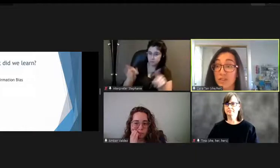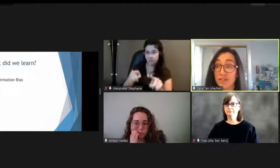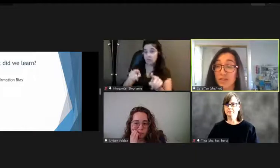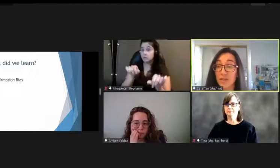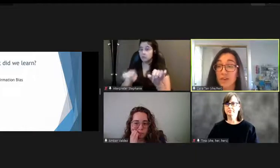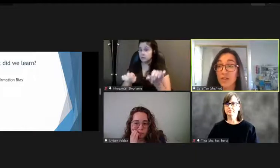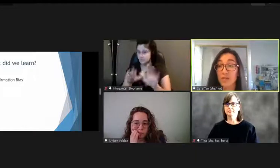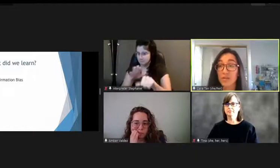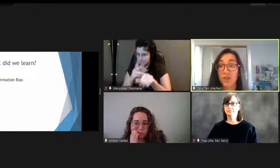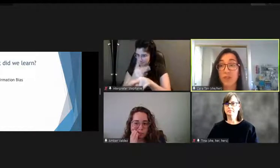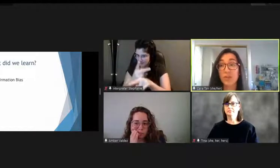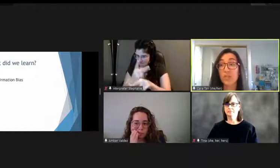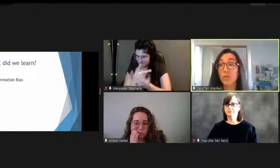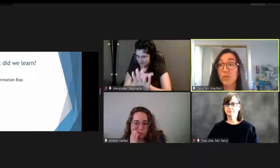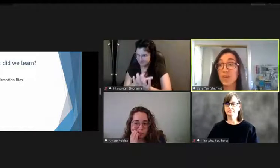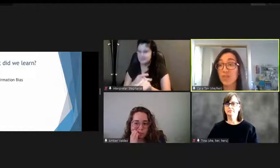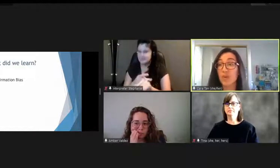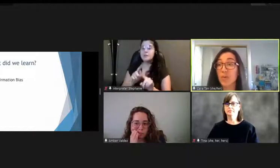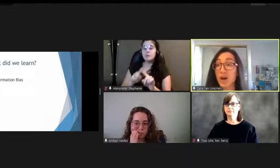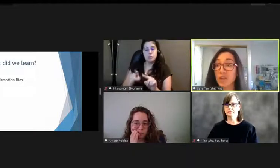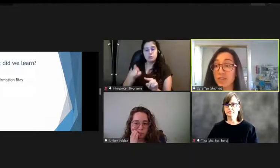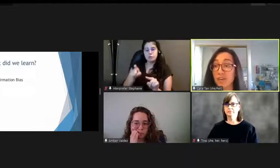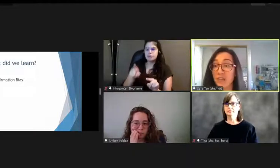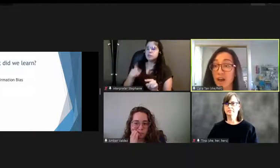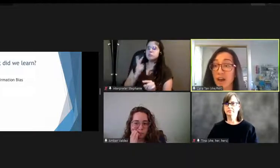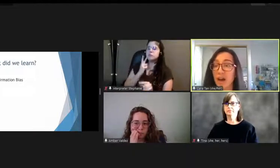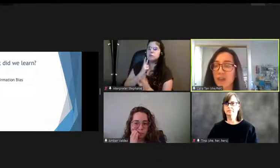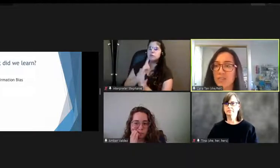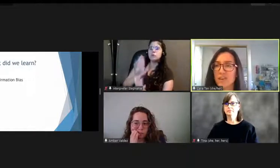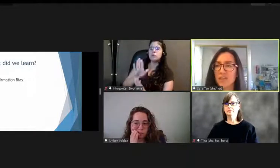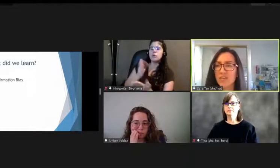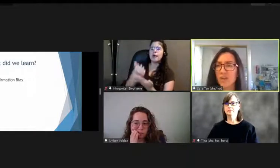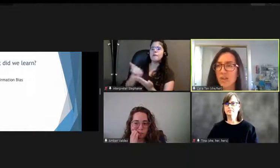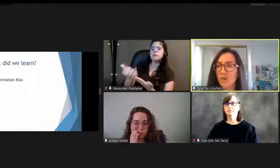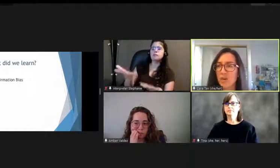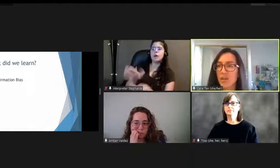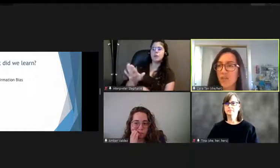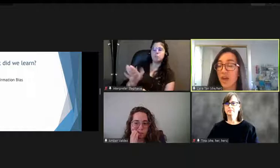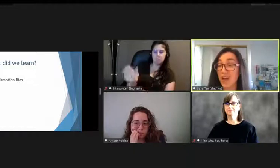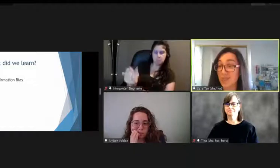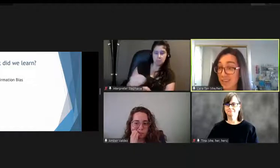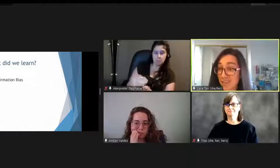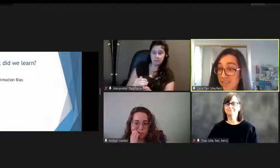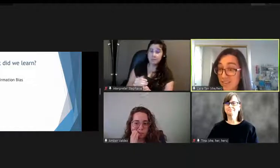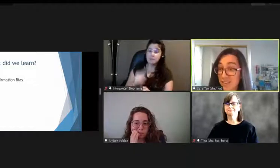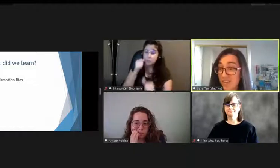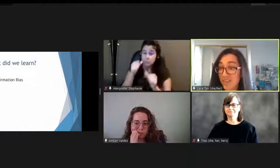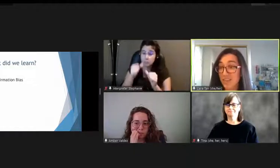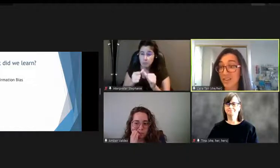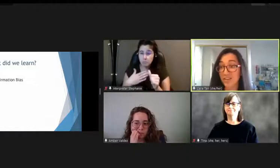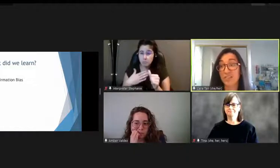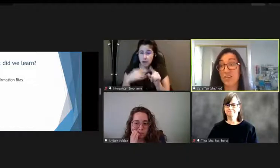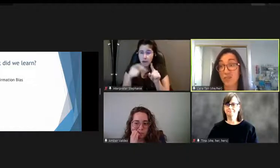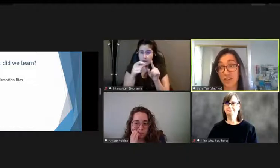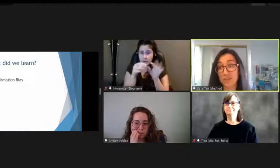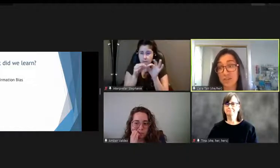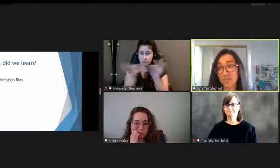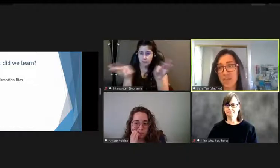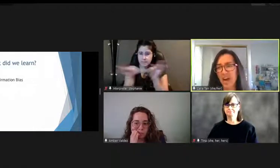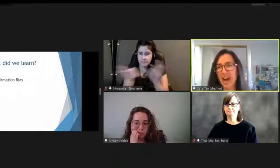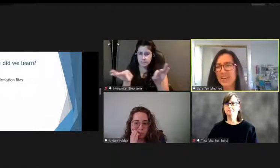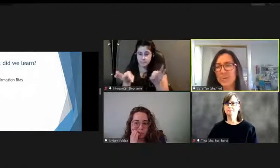evidence? Right? When someone gave a hypothesis, I asked, does anyone have evidence that